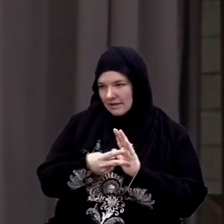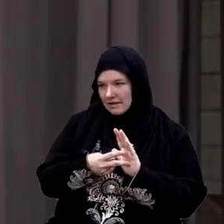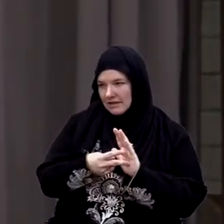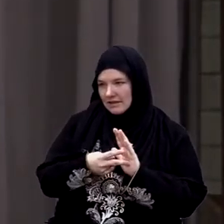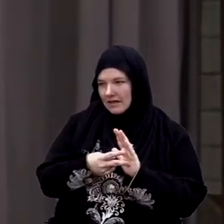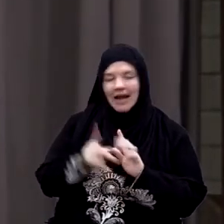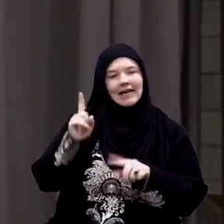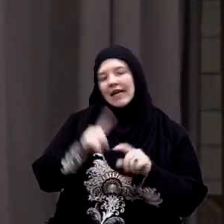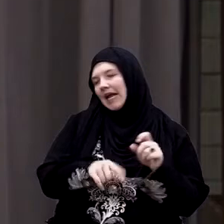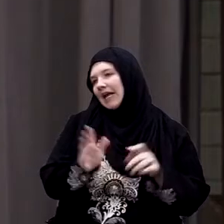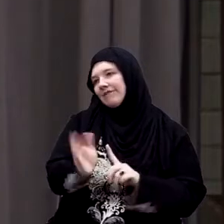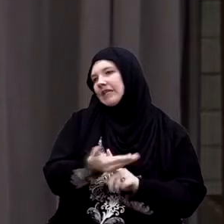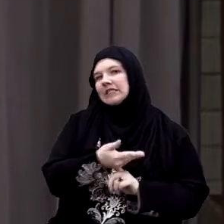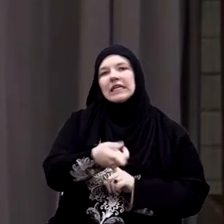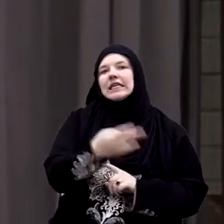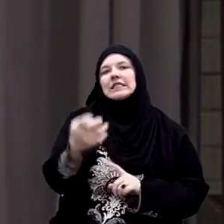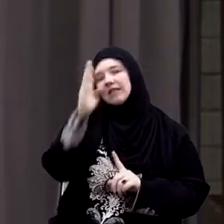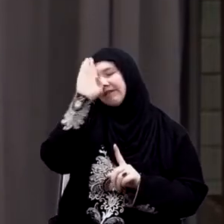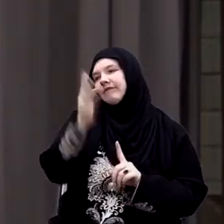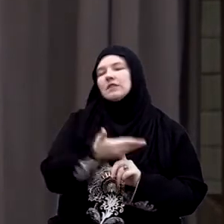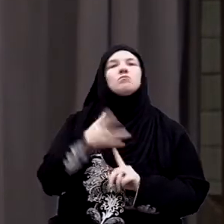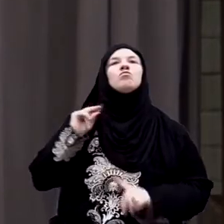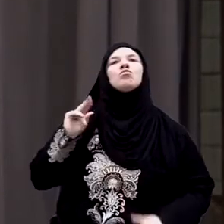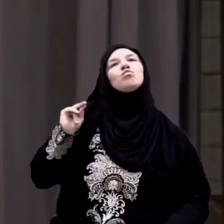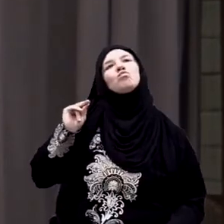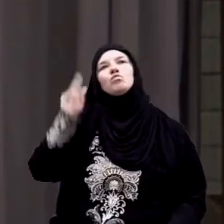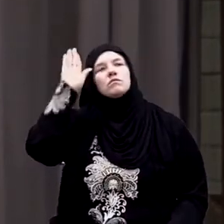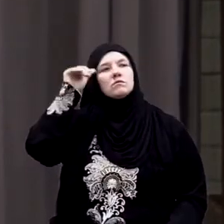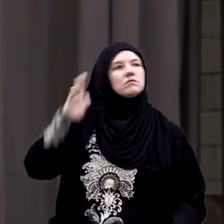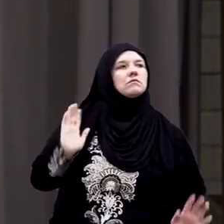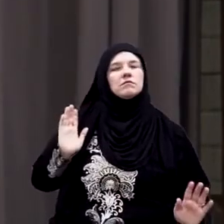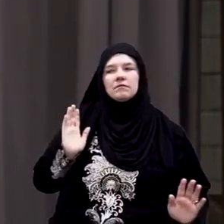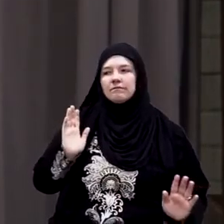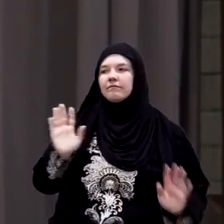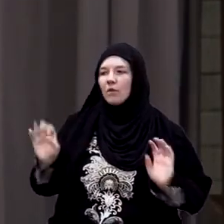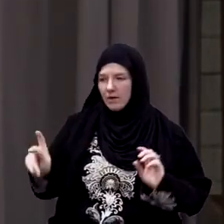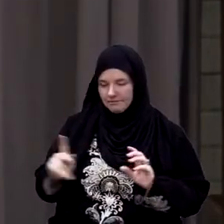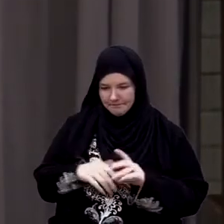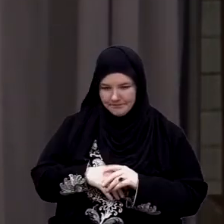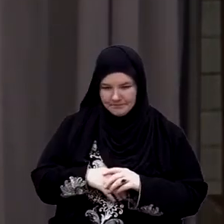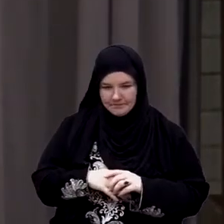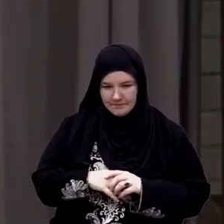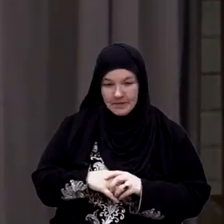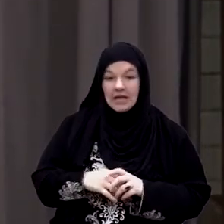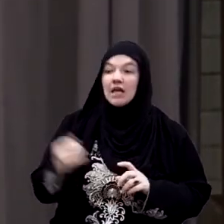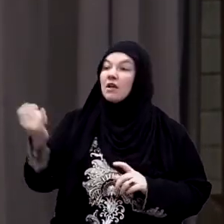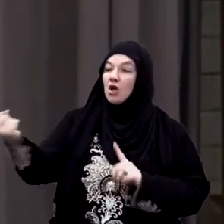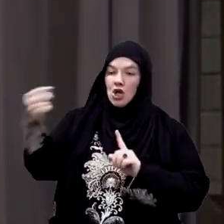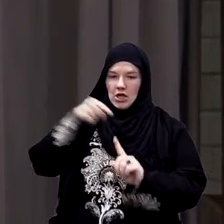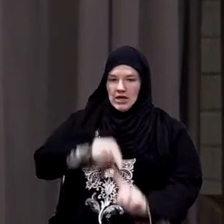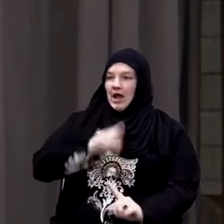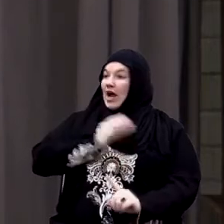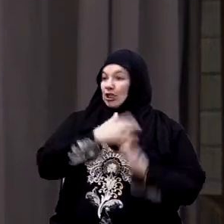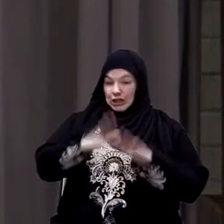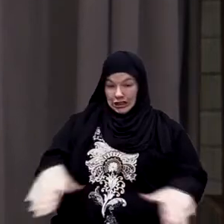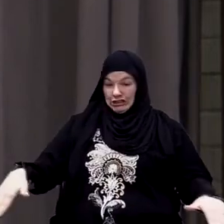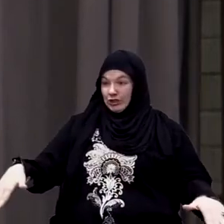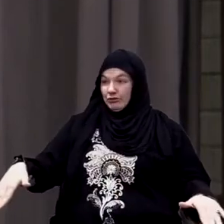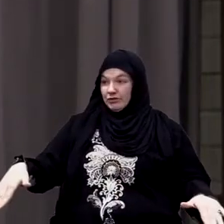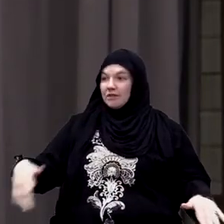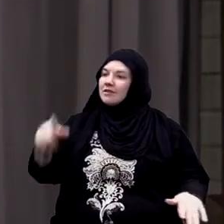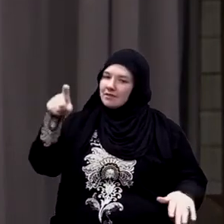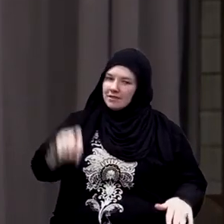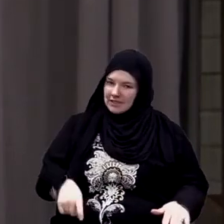the conviction. He is convinced of something else. Go back. Our children need a